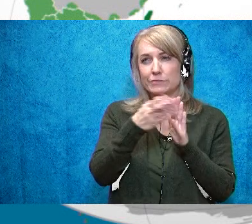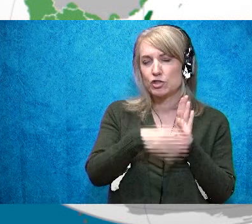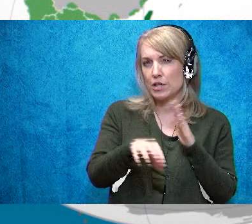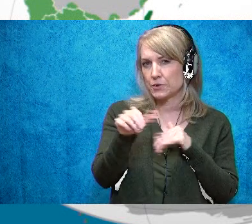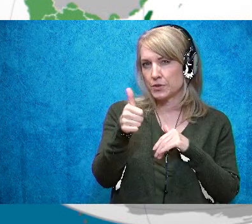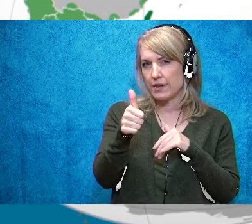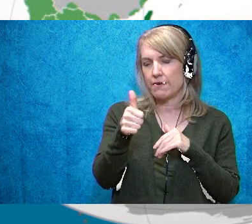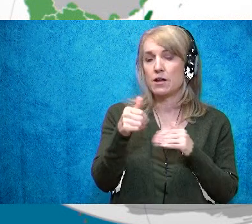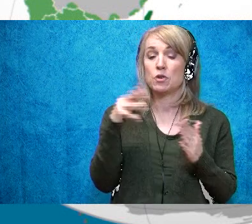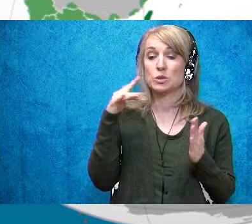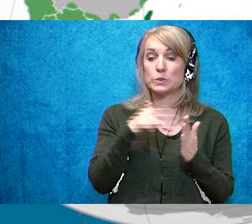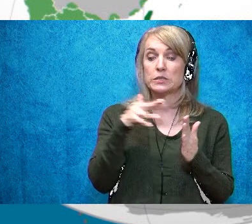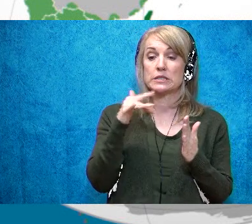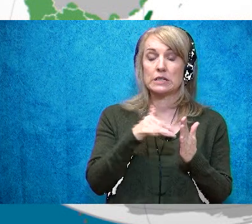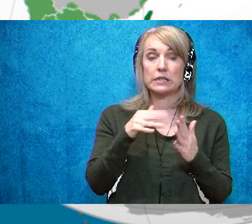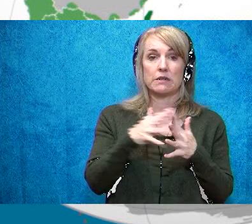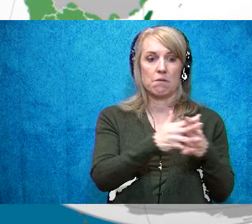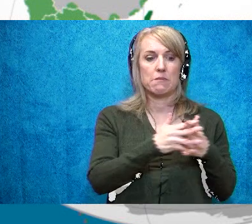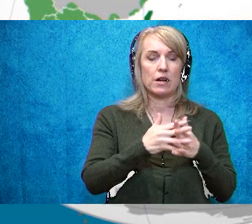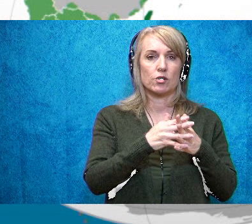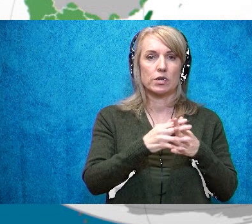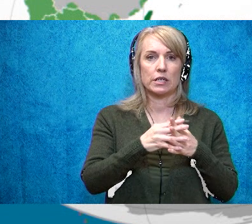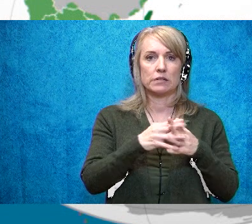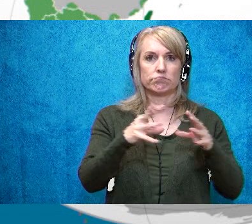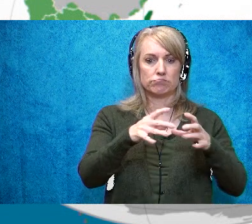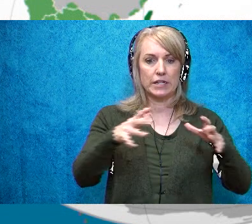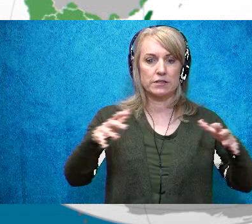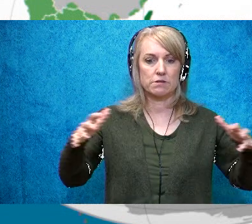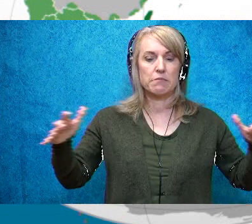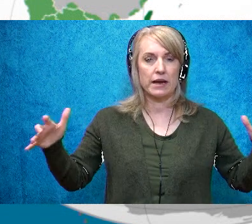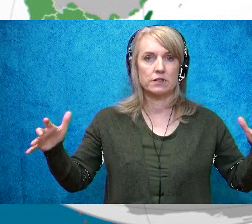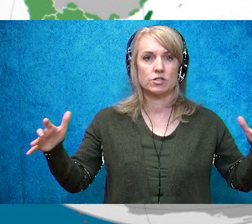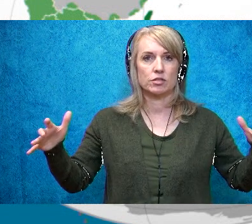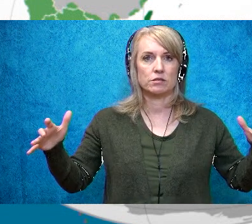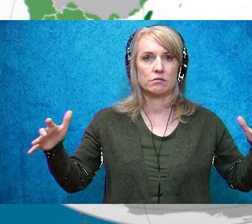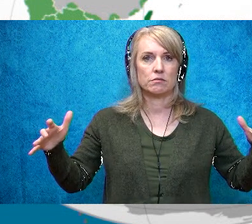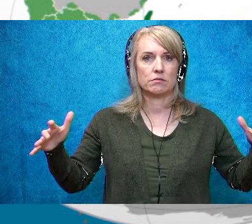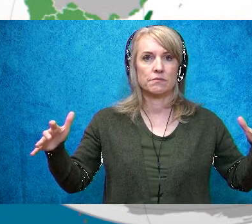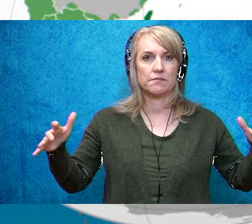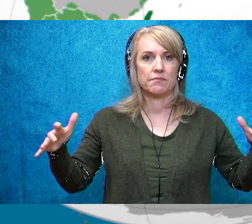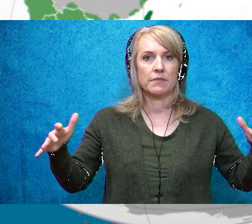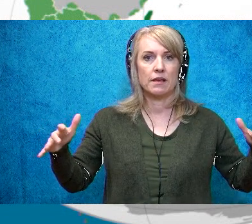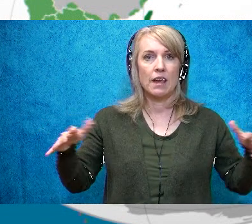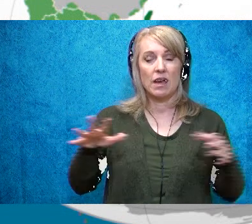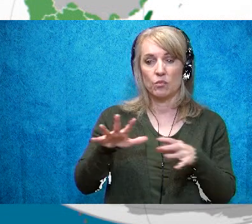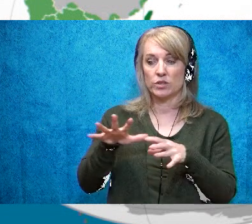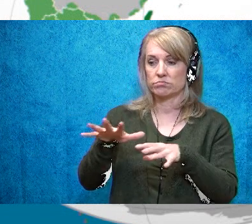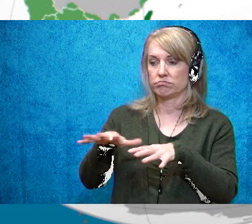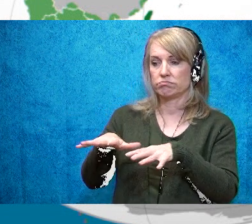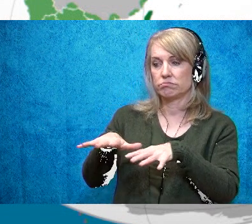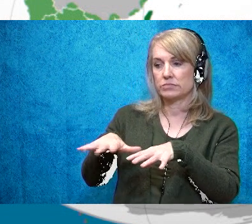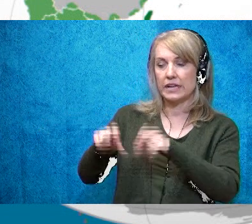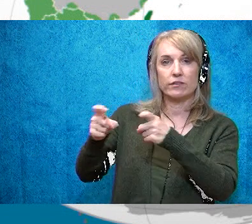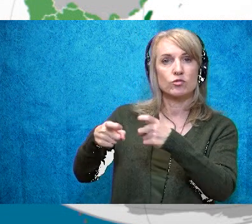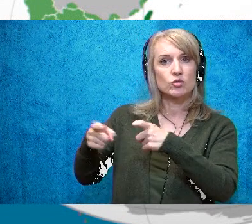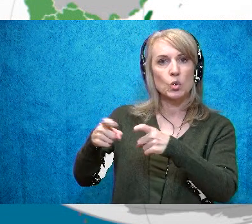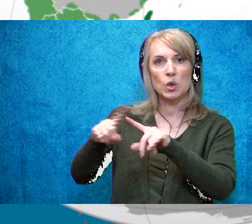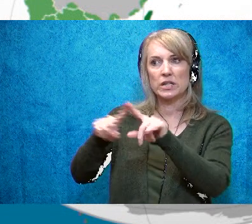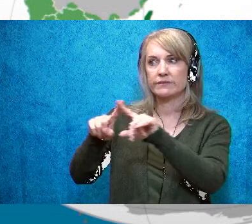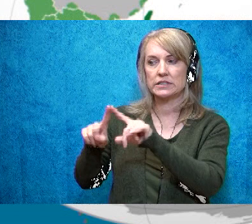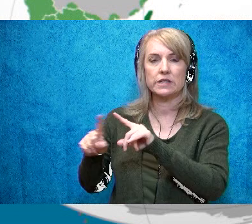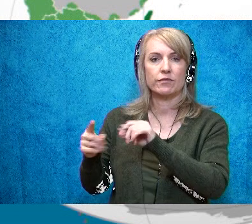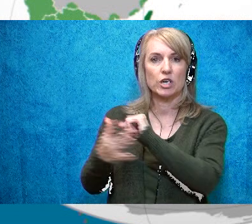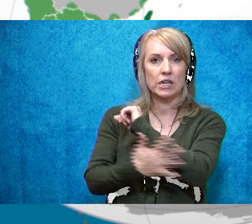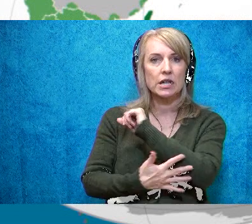and how European countries are conquering lands in the Pacific. Well, in this map, you can see they're